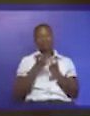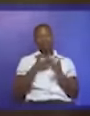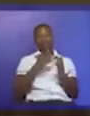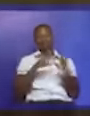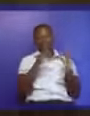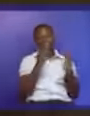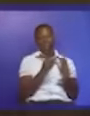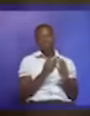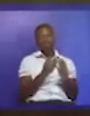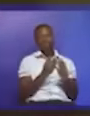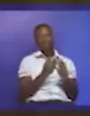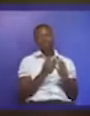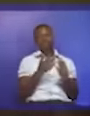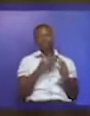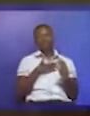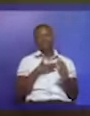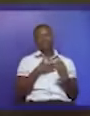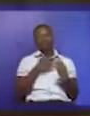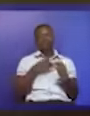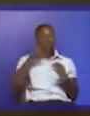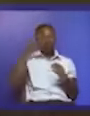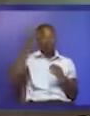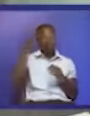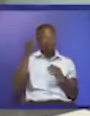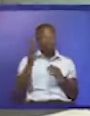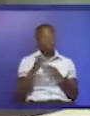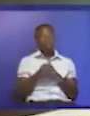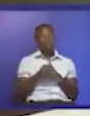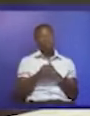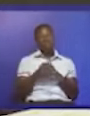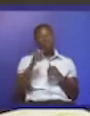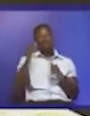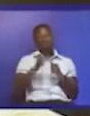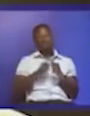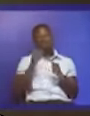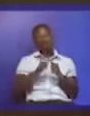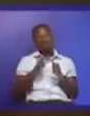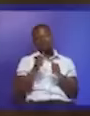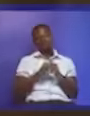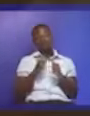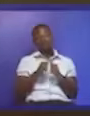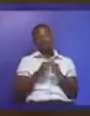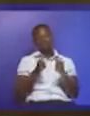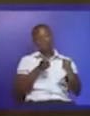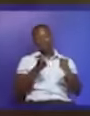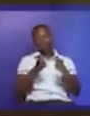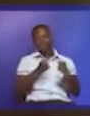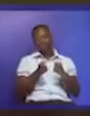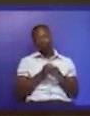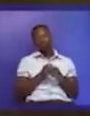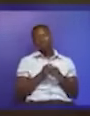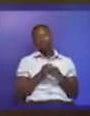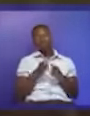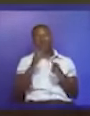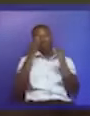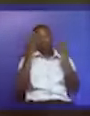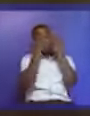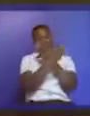family, and my destiny, every manipulation of